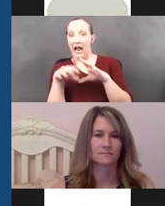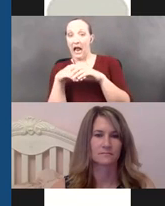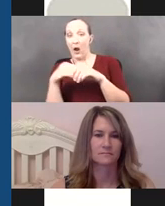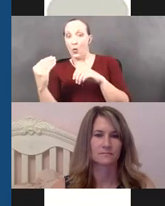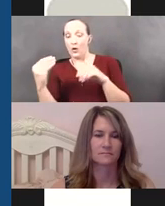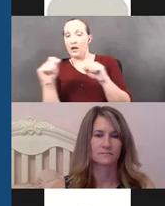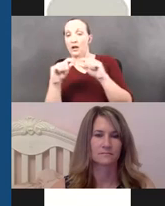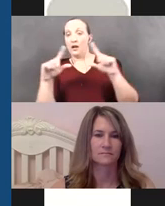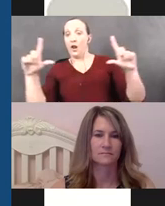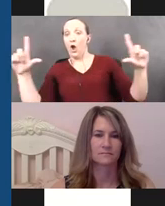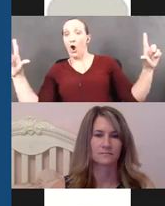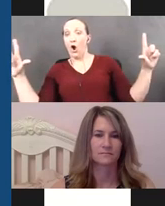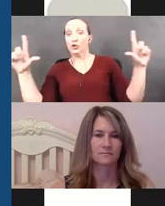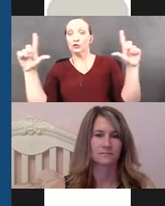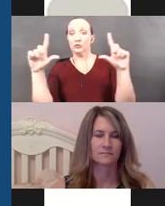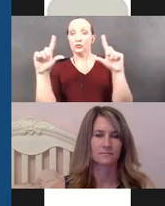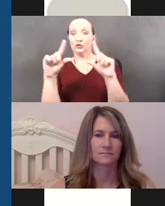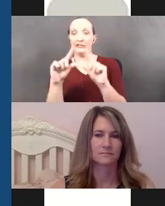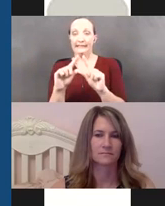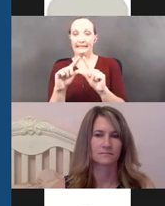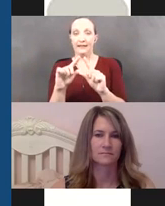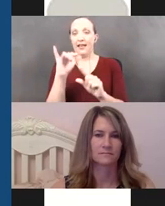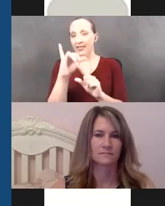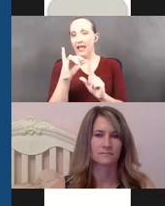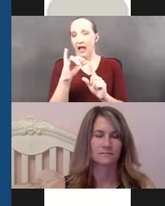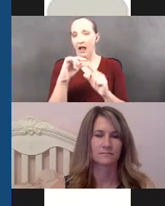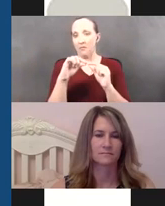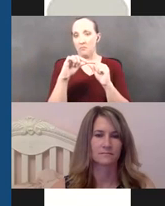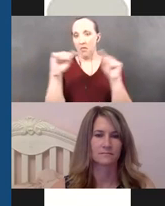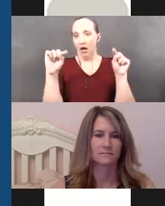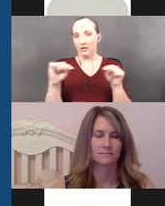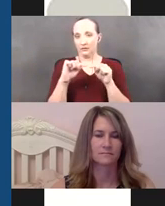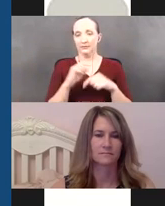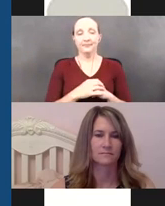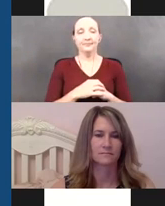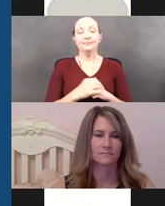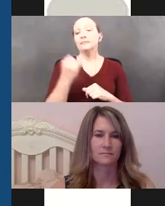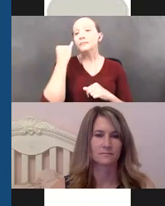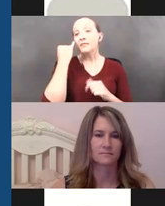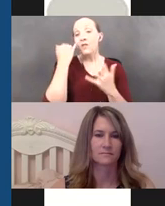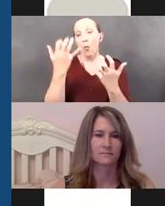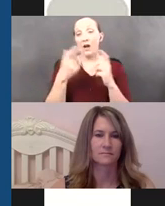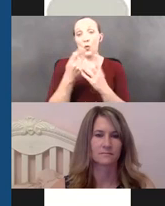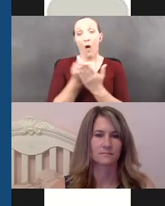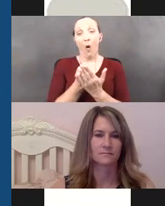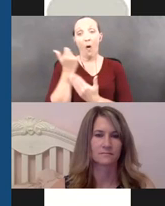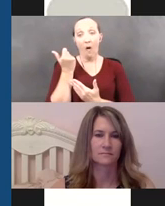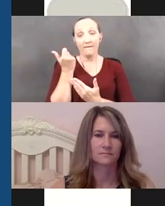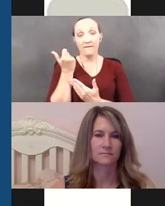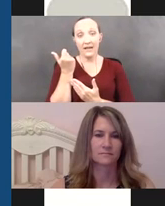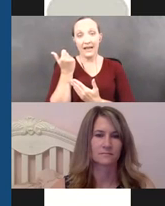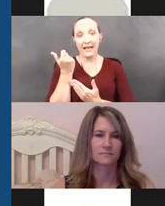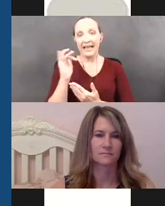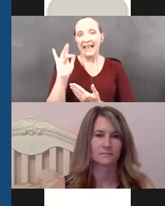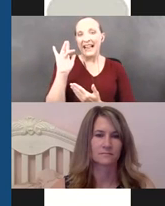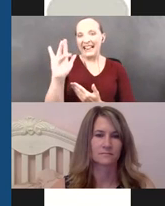they can dando clic enlarge fuera or de la shrink caja the y text box. agrandarlo o If hacerlo they más want to pequeño. delete the text box, they Si just click quieren on the three